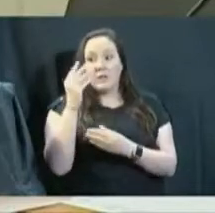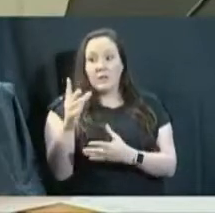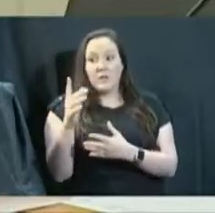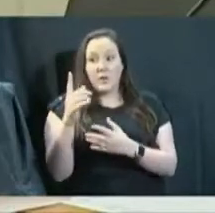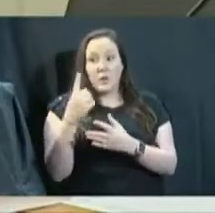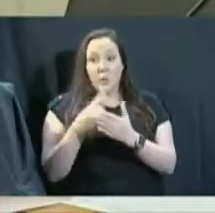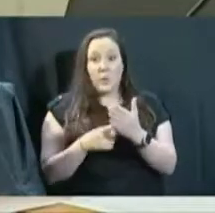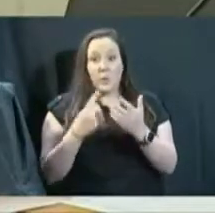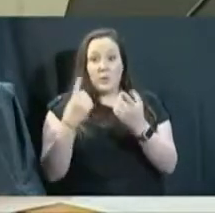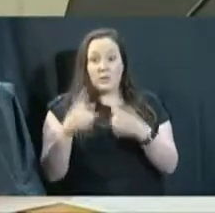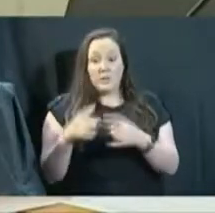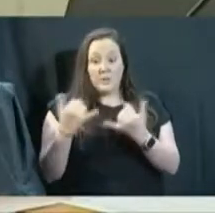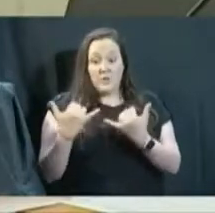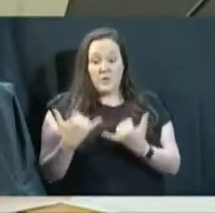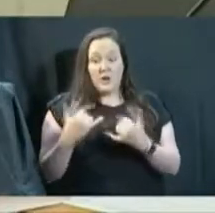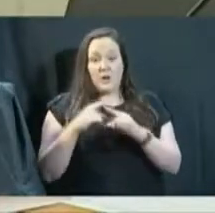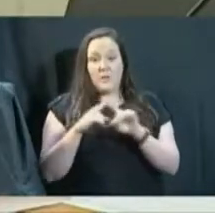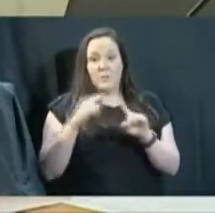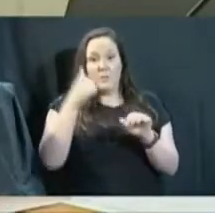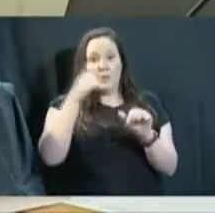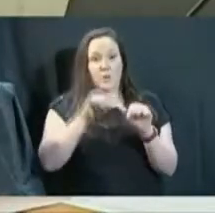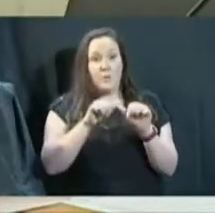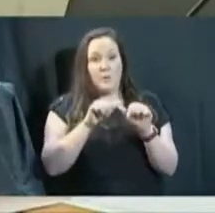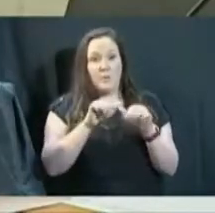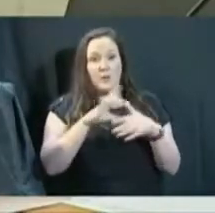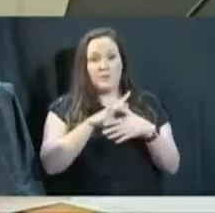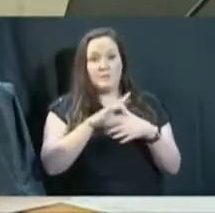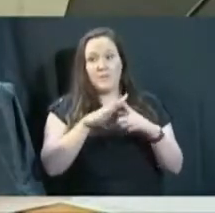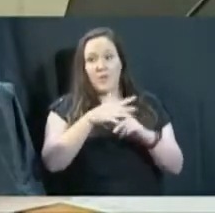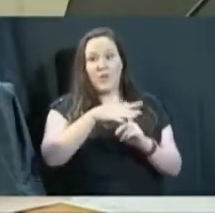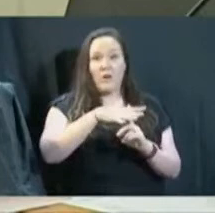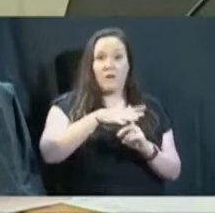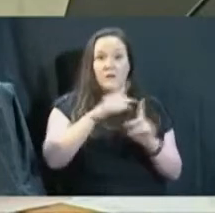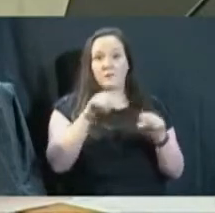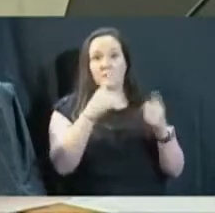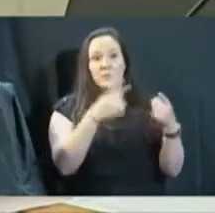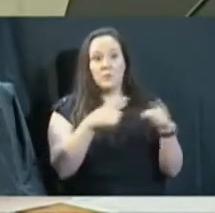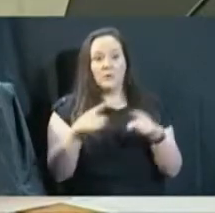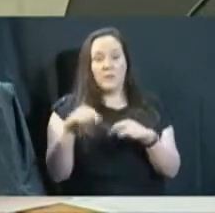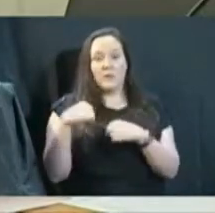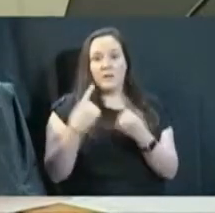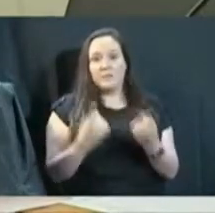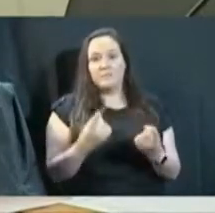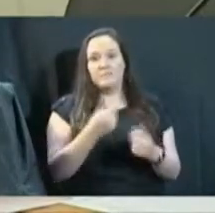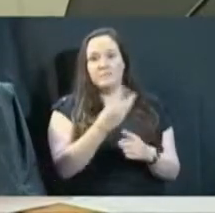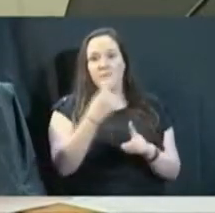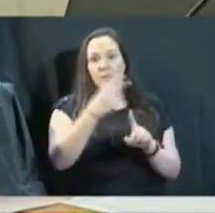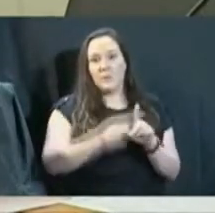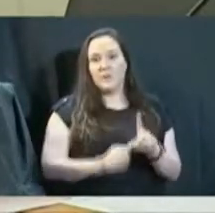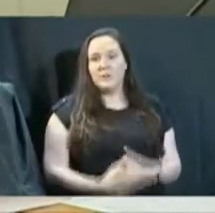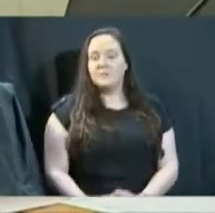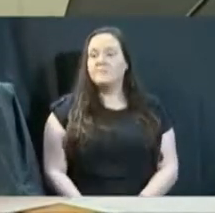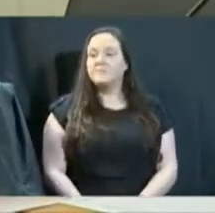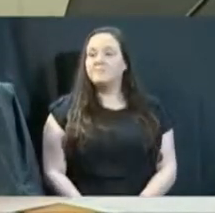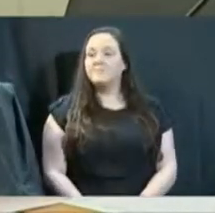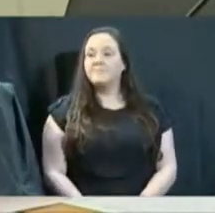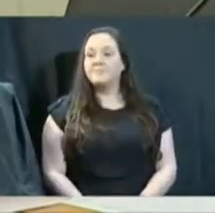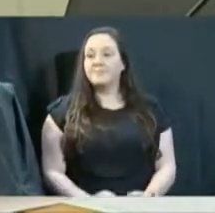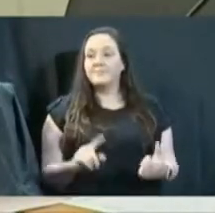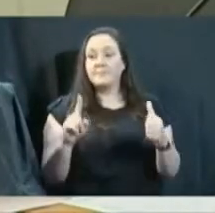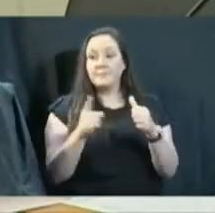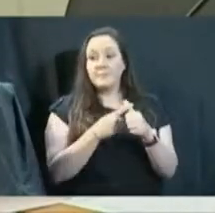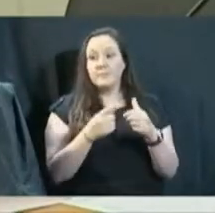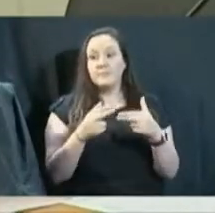right now, but kind of the context of what's happened over the last several weeks. So the first